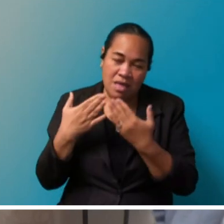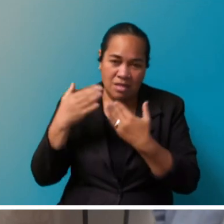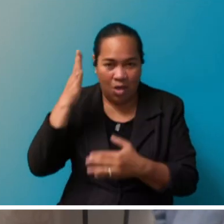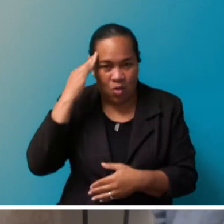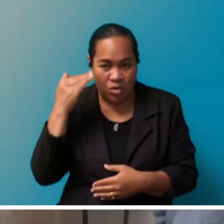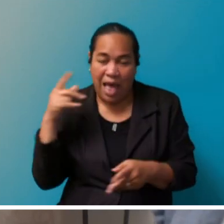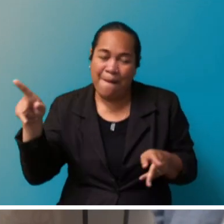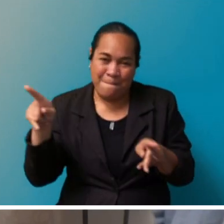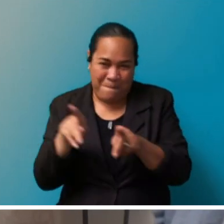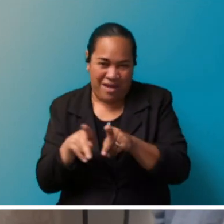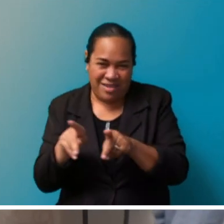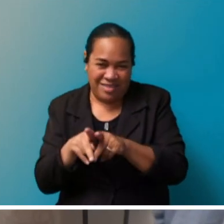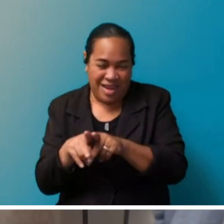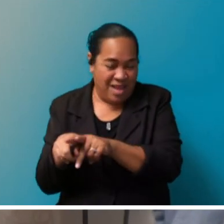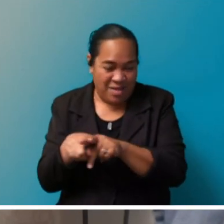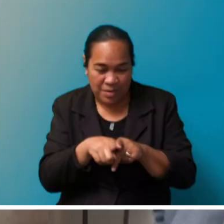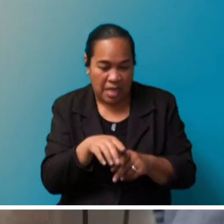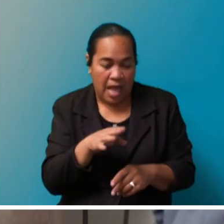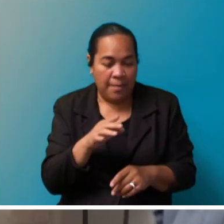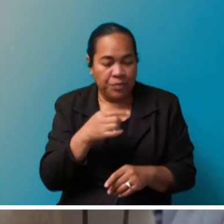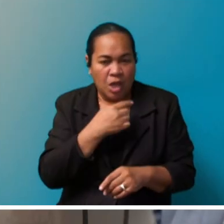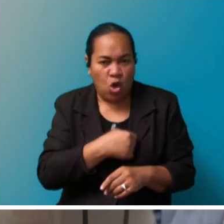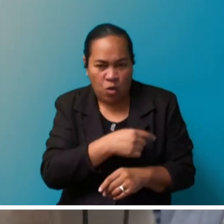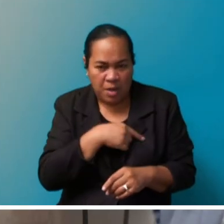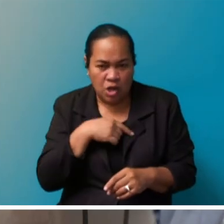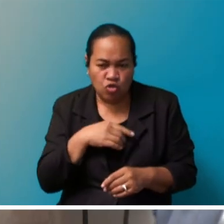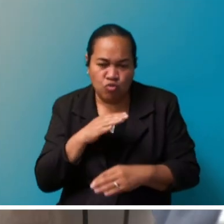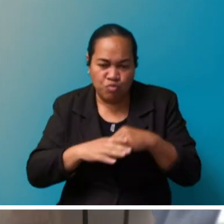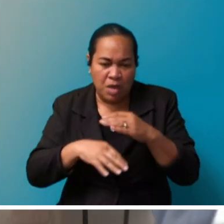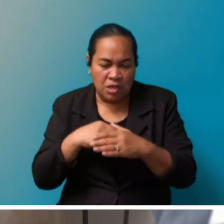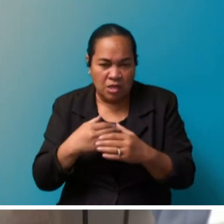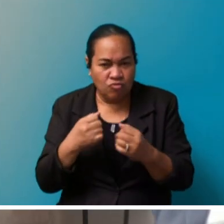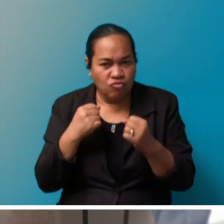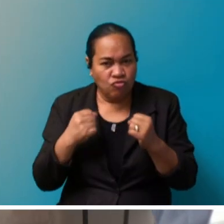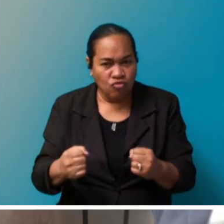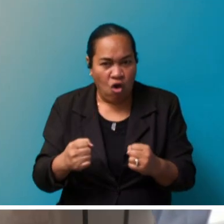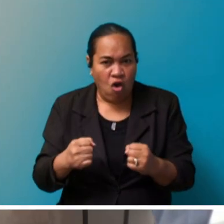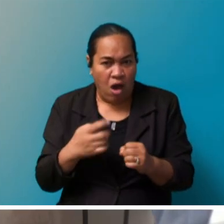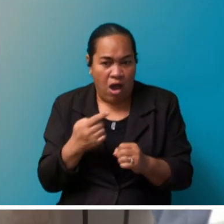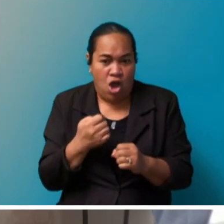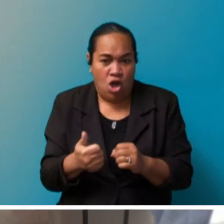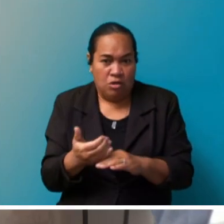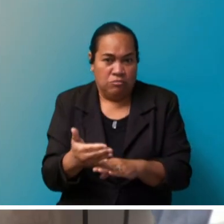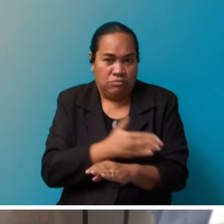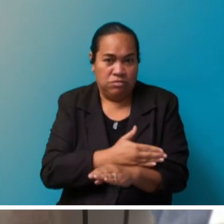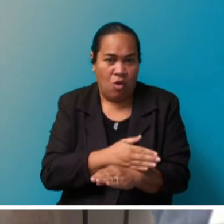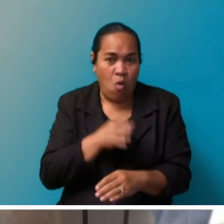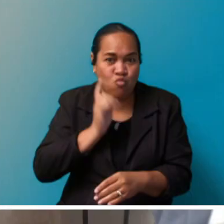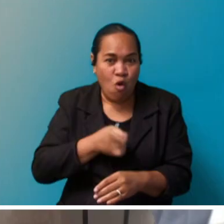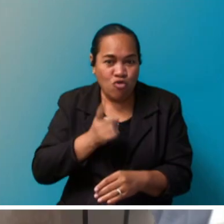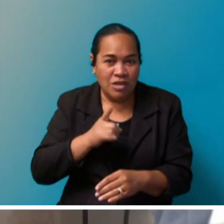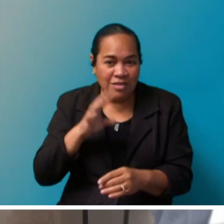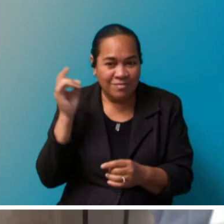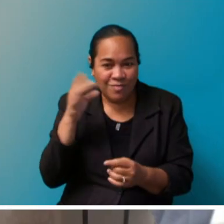partnership reflects our commitment to building a robust, multi-layered early warning architecture across the country. And as we prepare